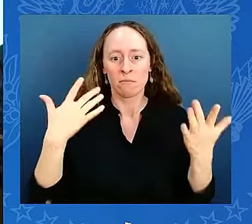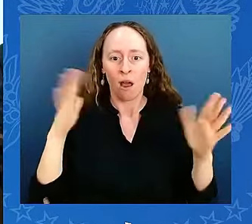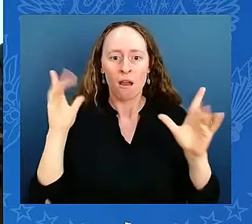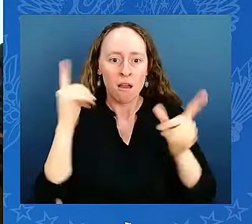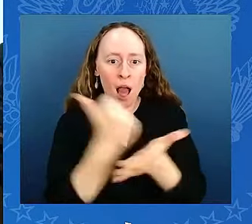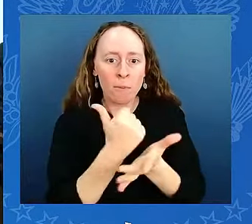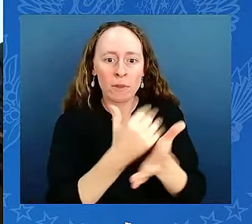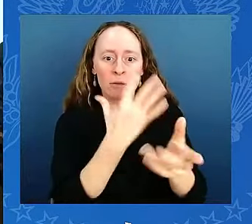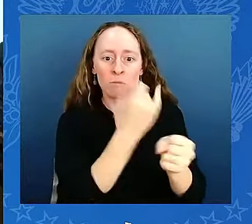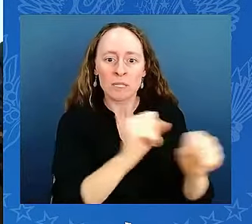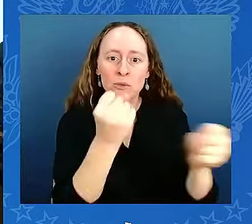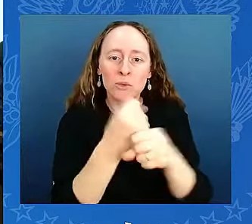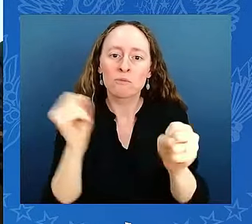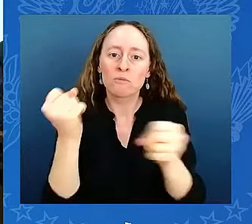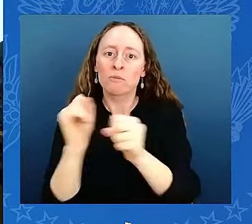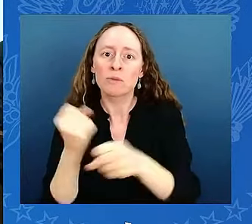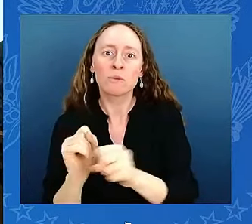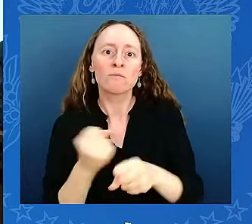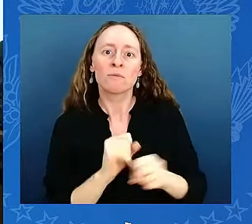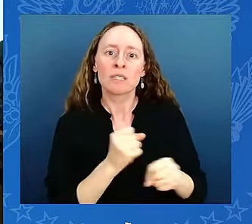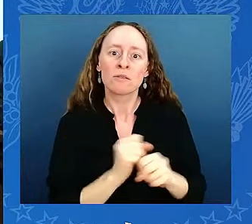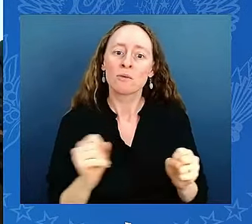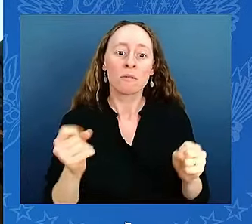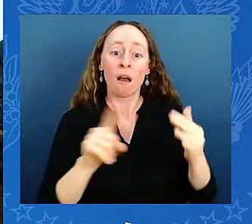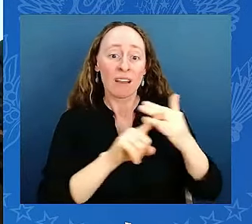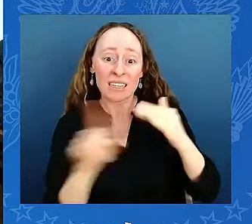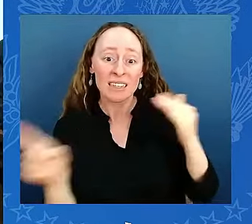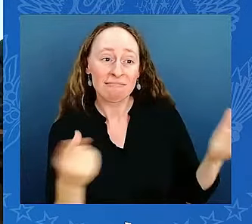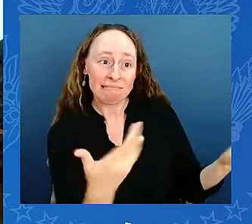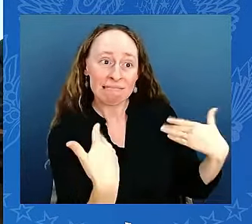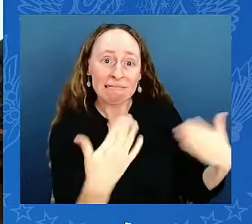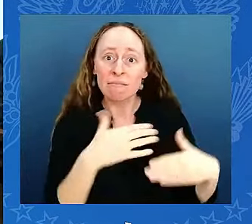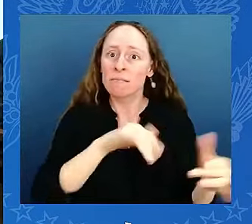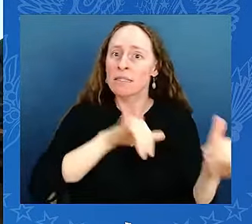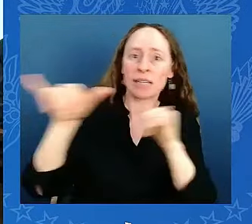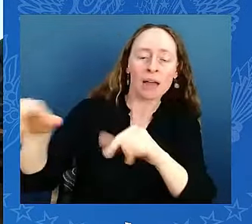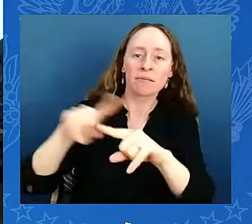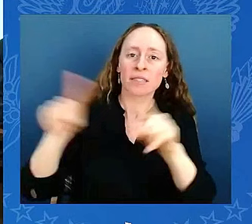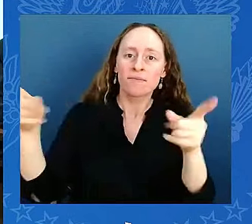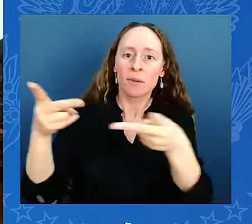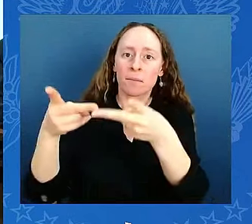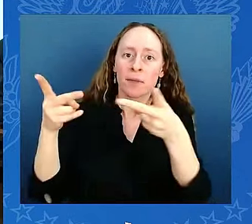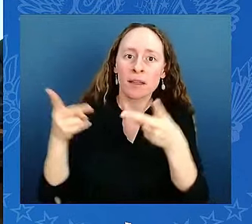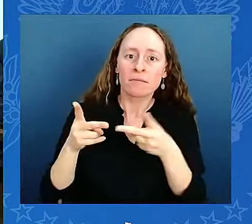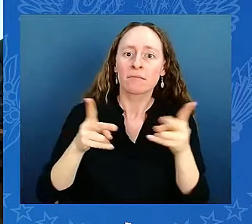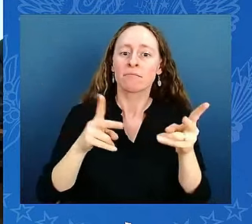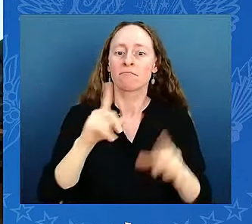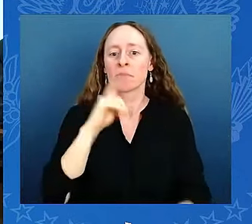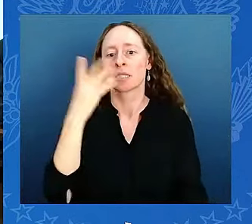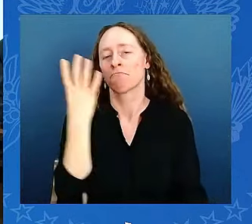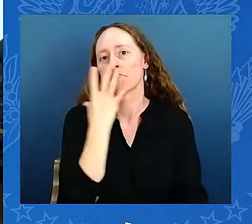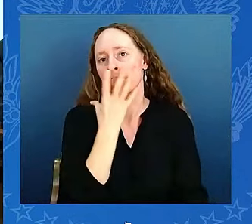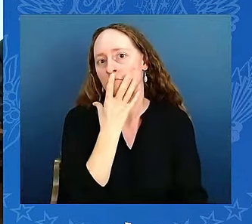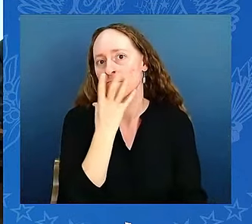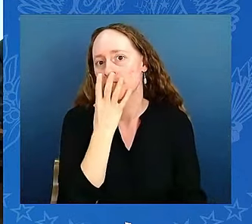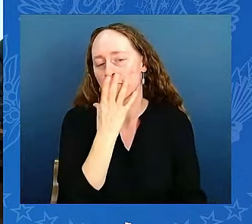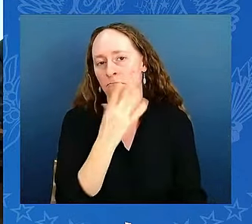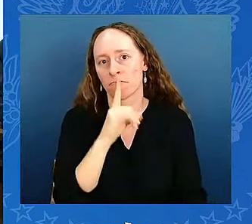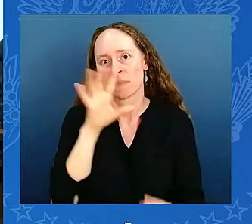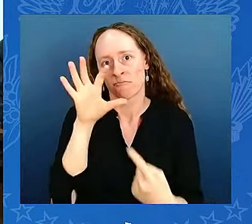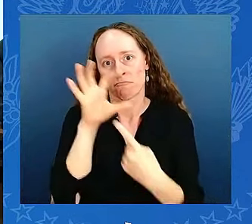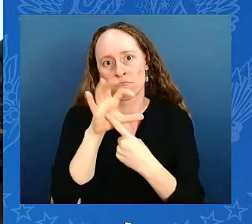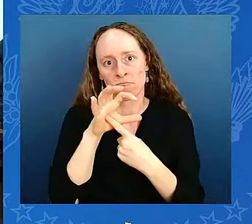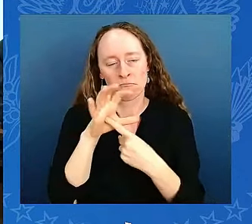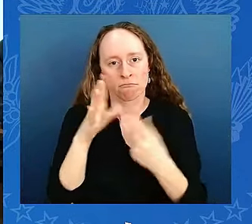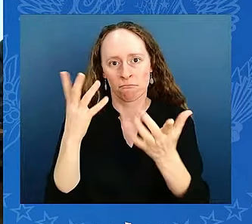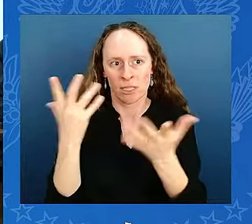shelter assessments. The teams continue to do really incredible work in some pretty austere conditions. We have 26